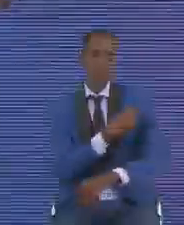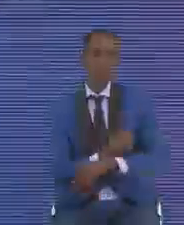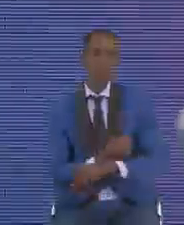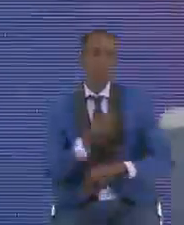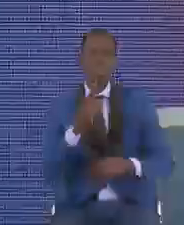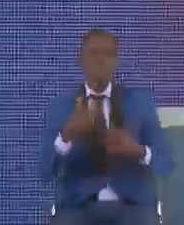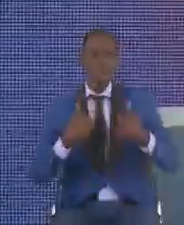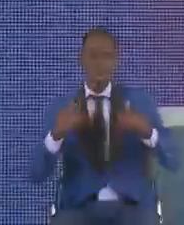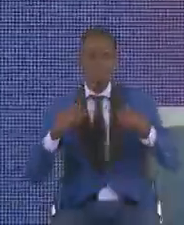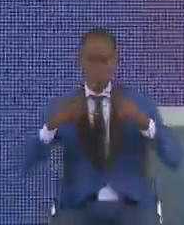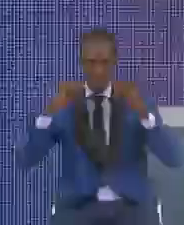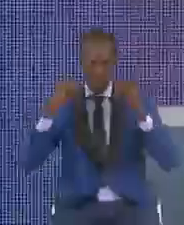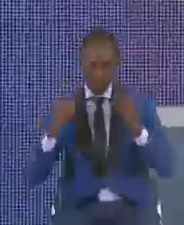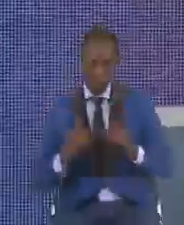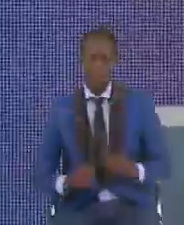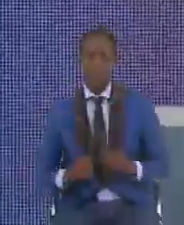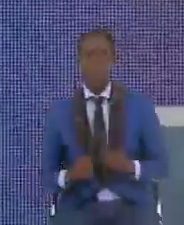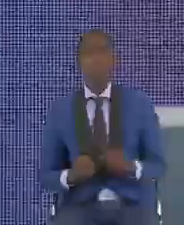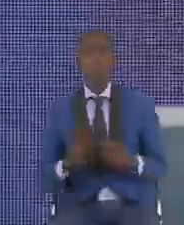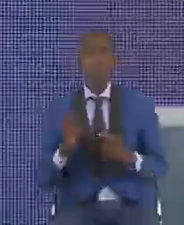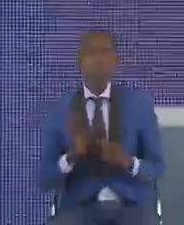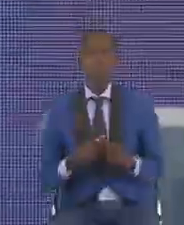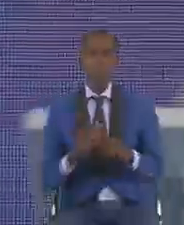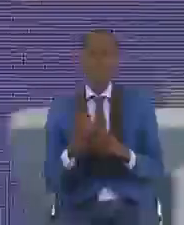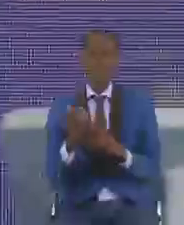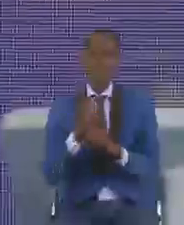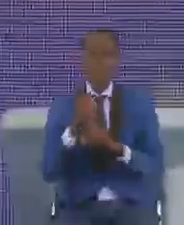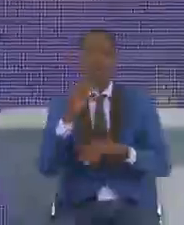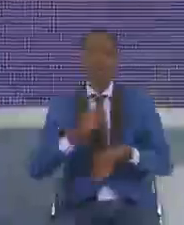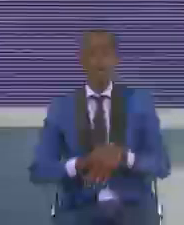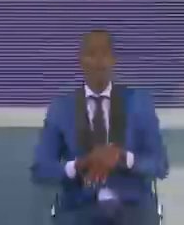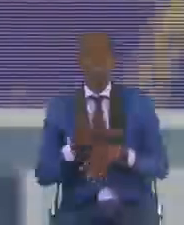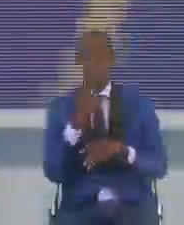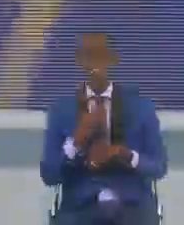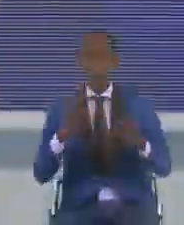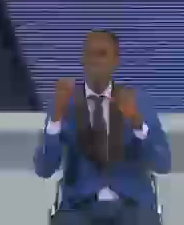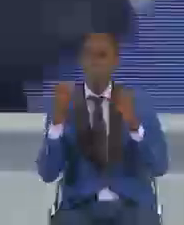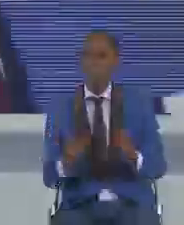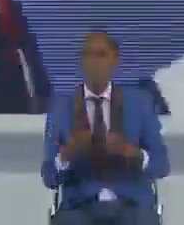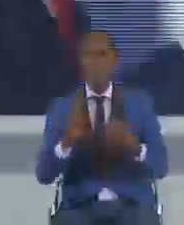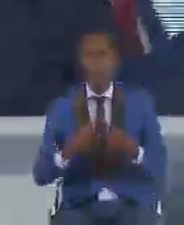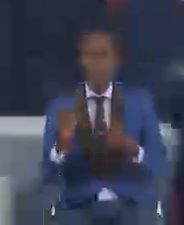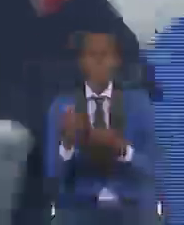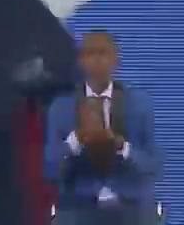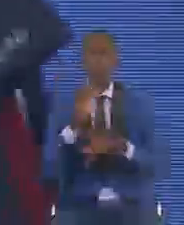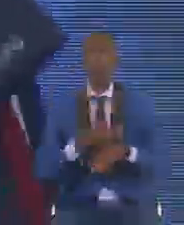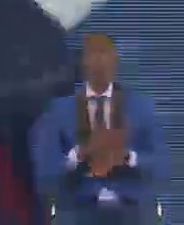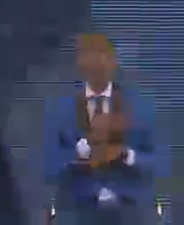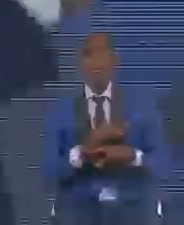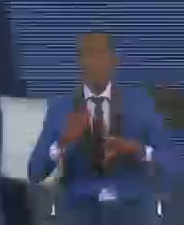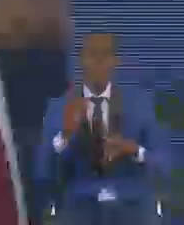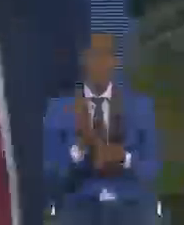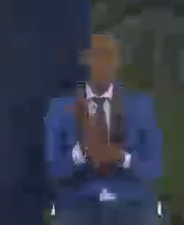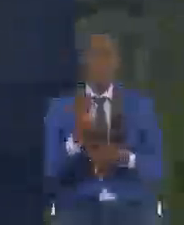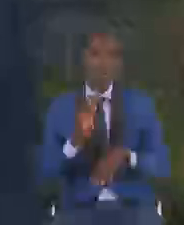the power and the strength to hold on. The power to hold on and keep on